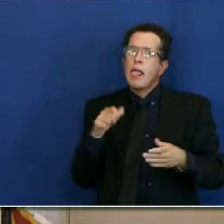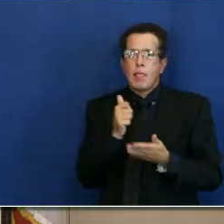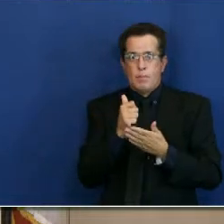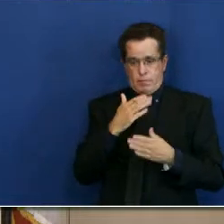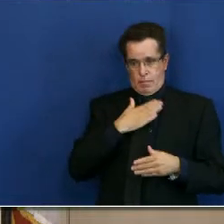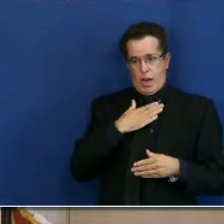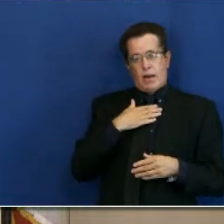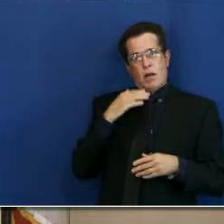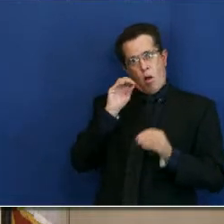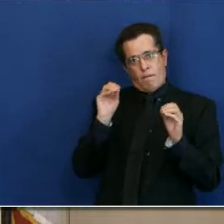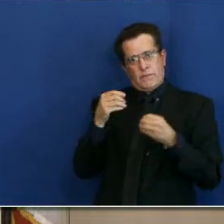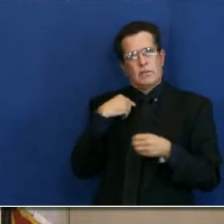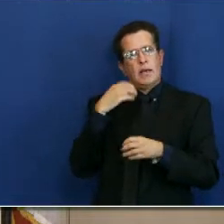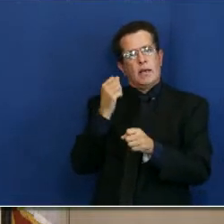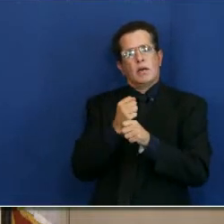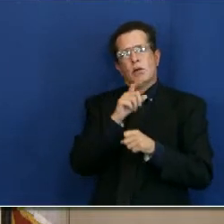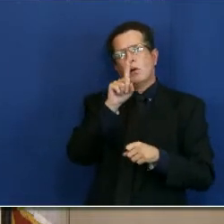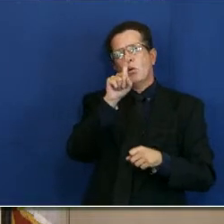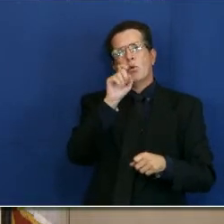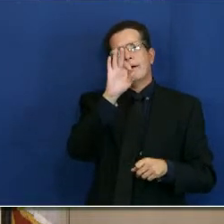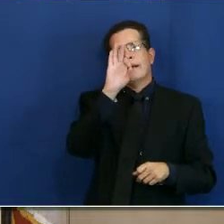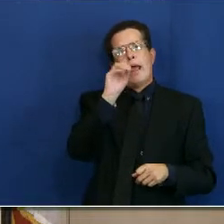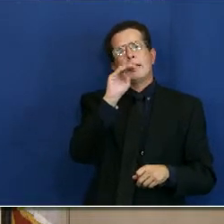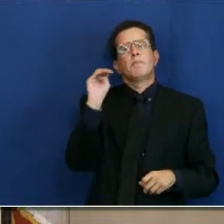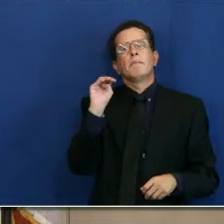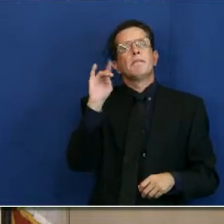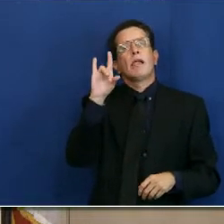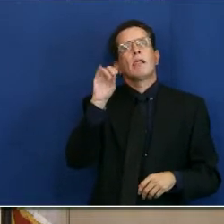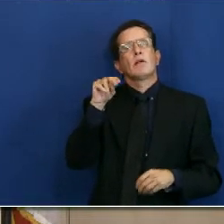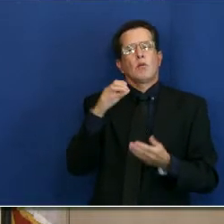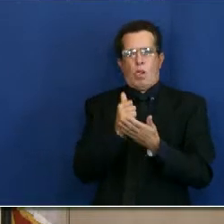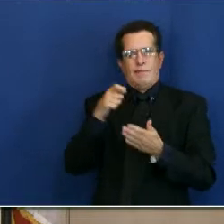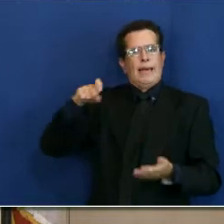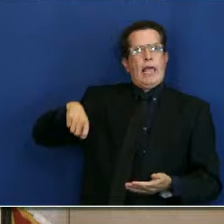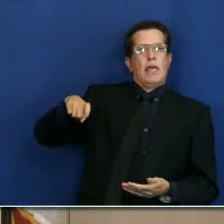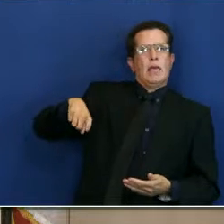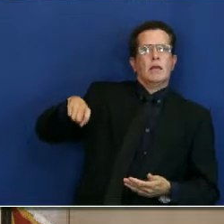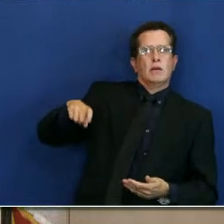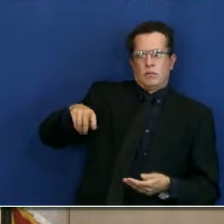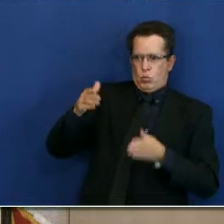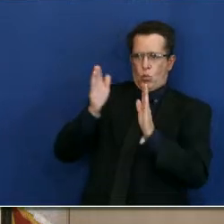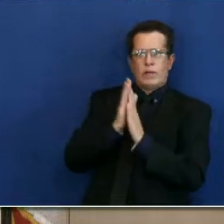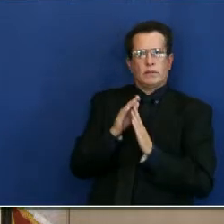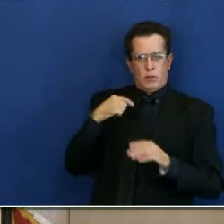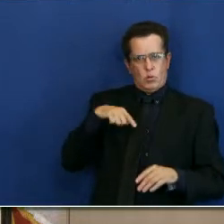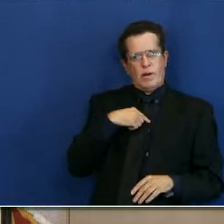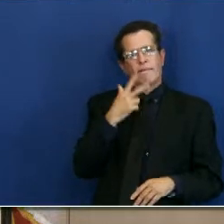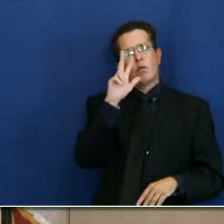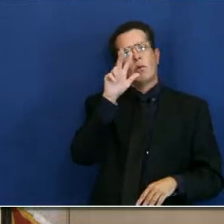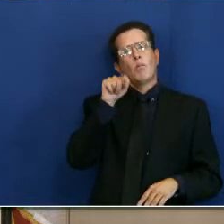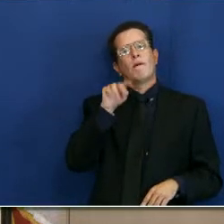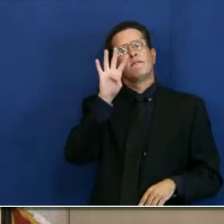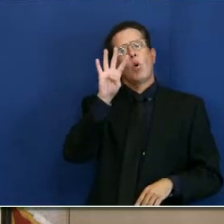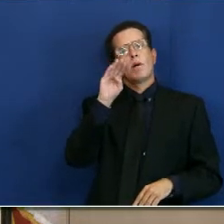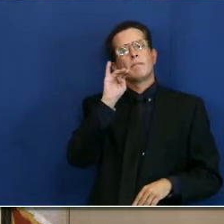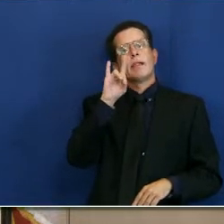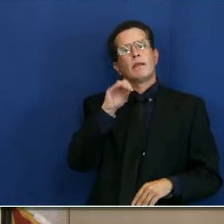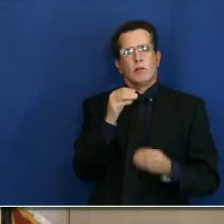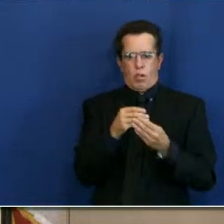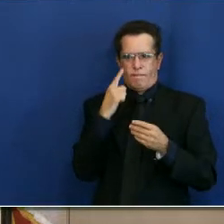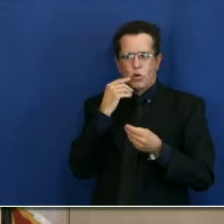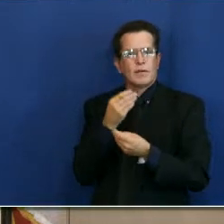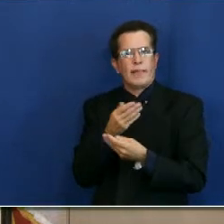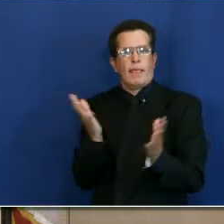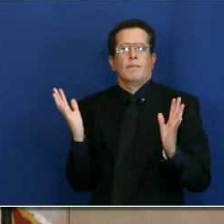to $190 million of requests for assistance, and we have $3.4 million to allocate, which is why